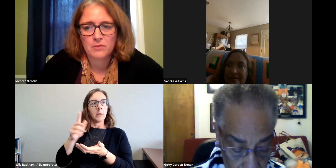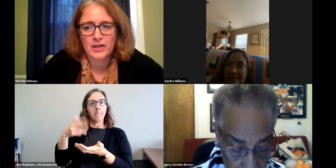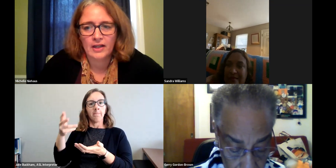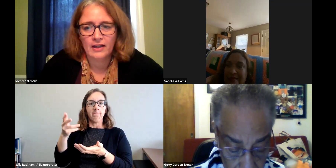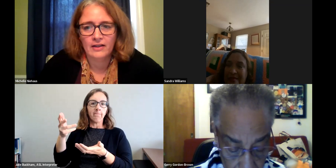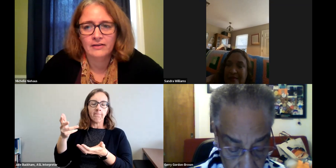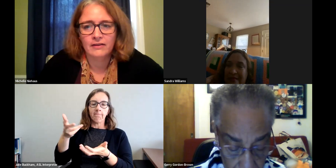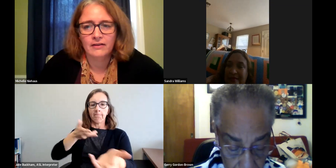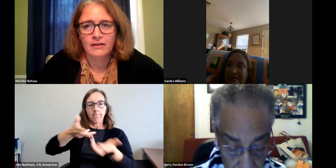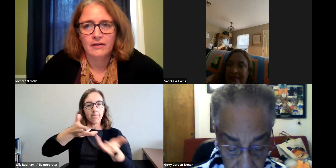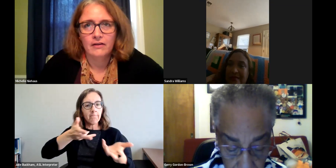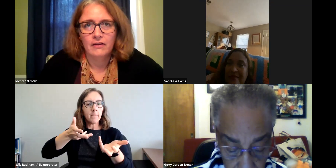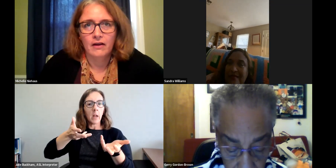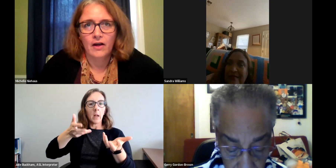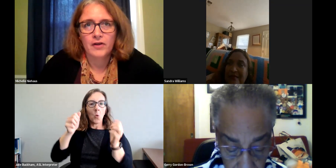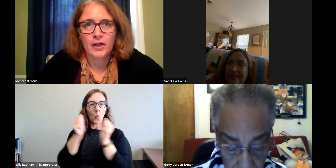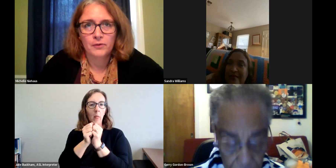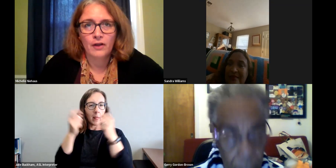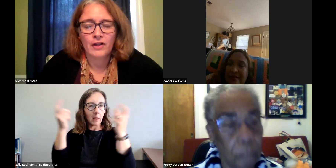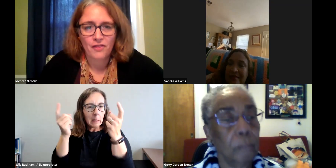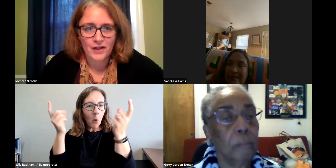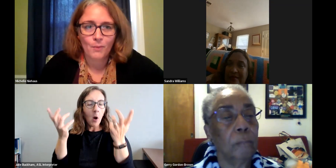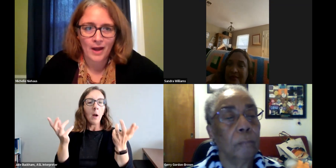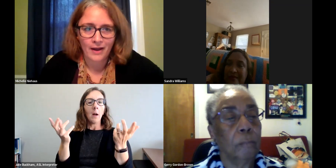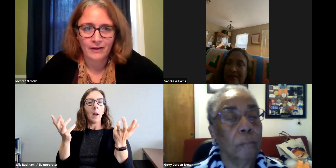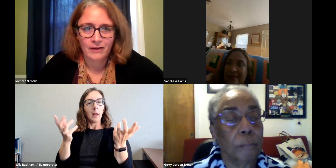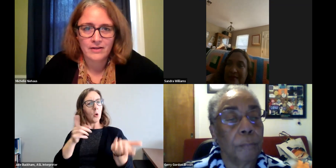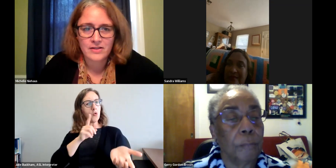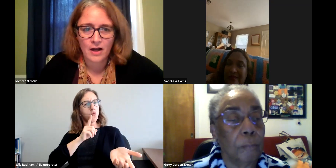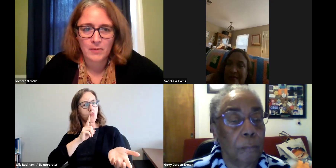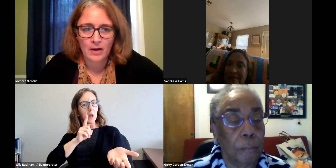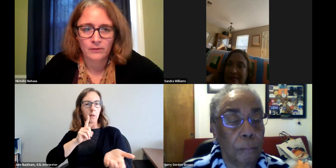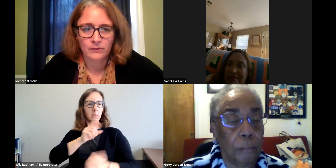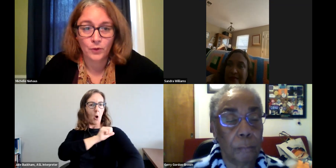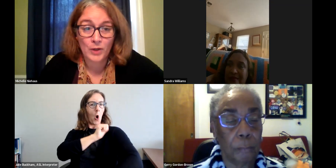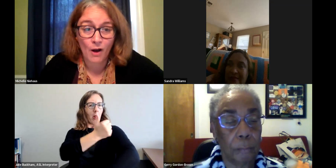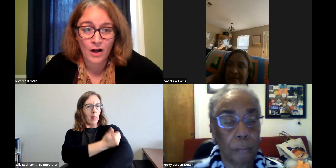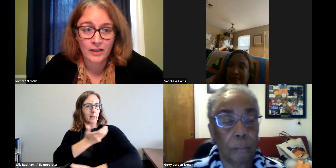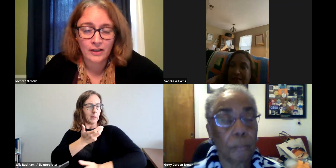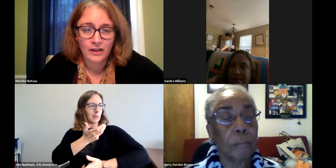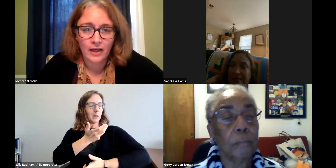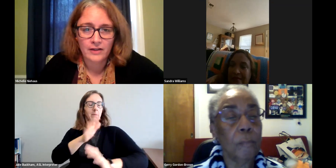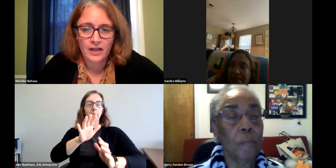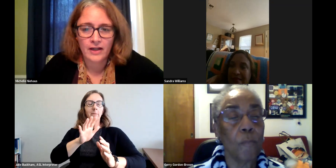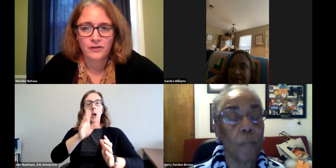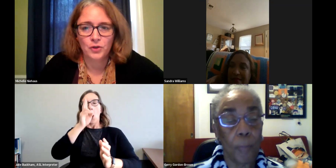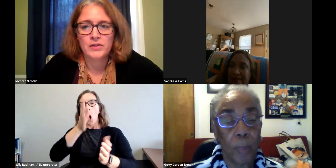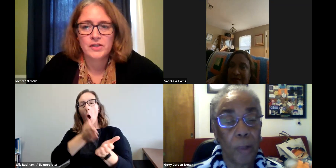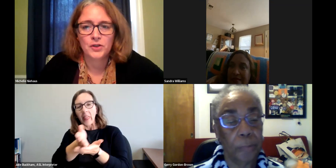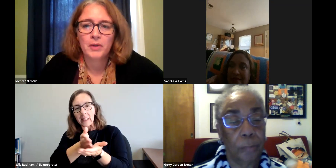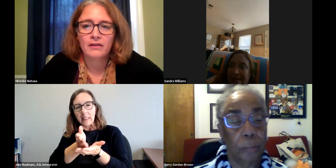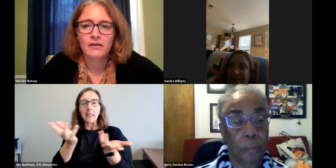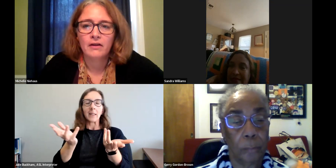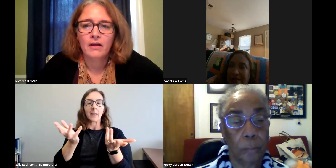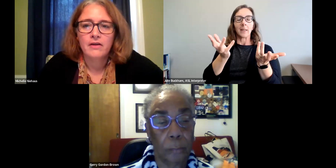be with somebody in a very real and authentic way, and to talk about who we are and to connect human